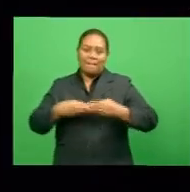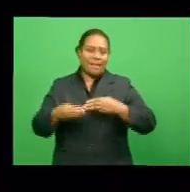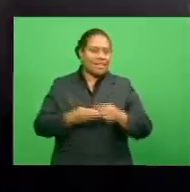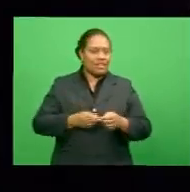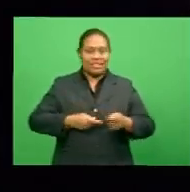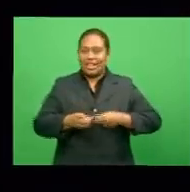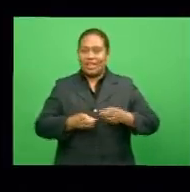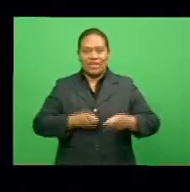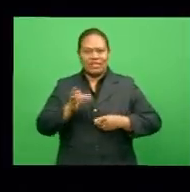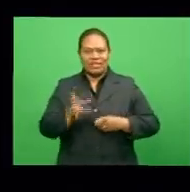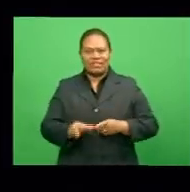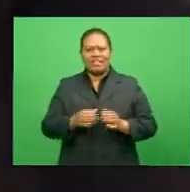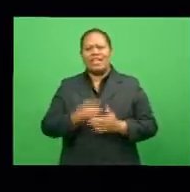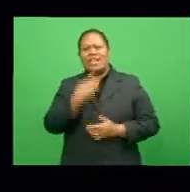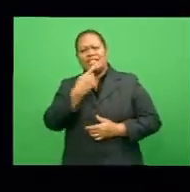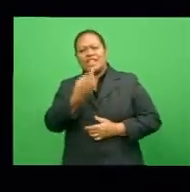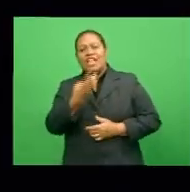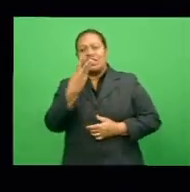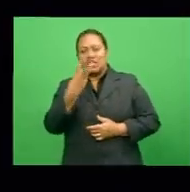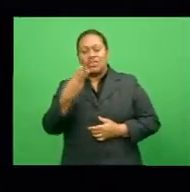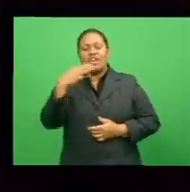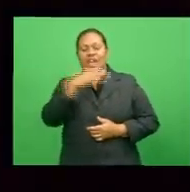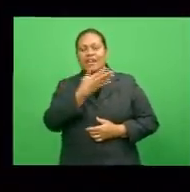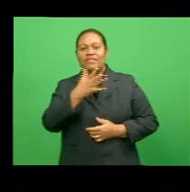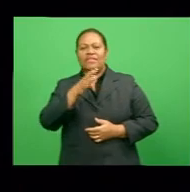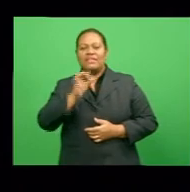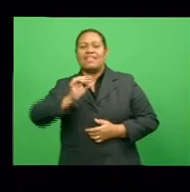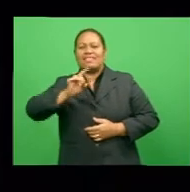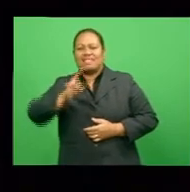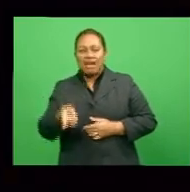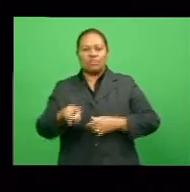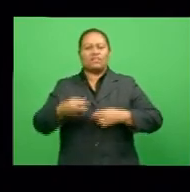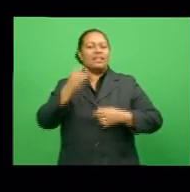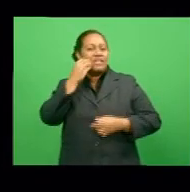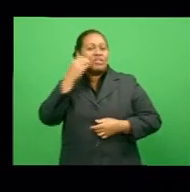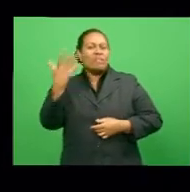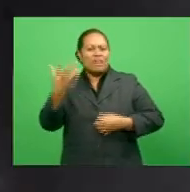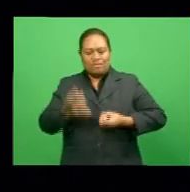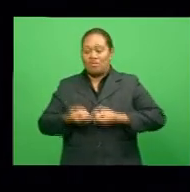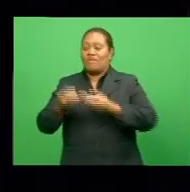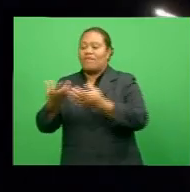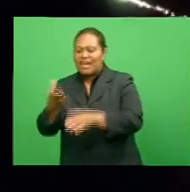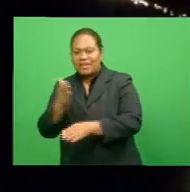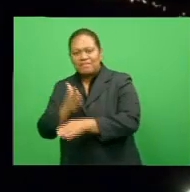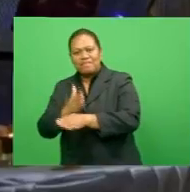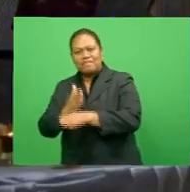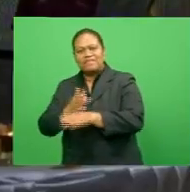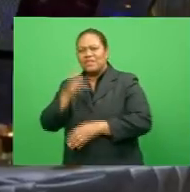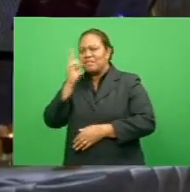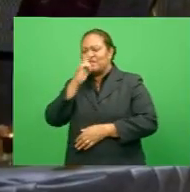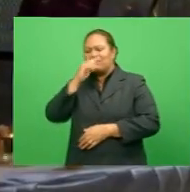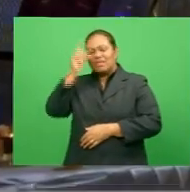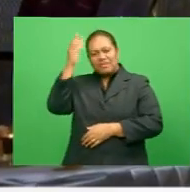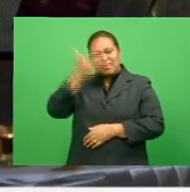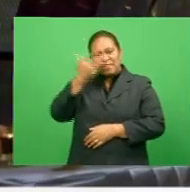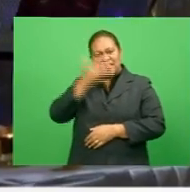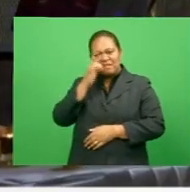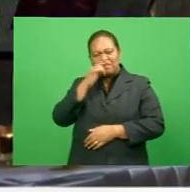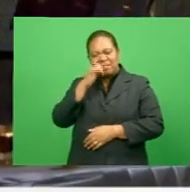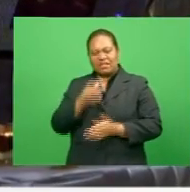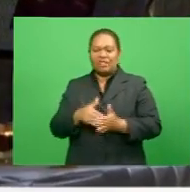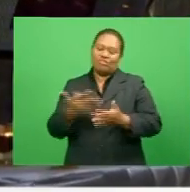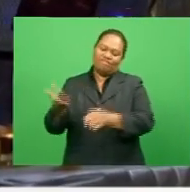Irish Khan says the $350,000 supermarket also provides employment to 15 Fijians during these tough